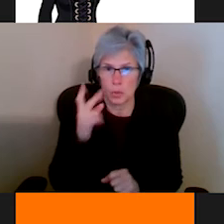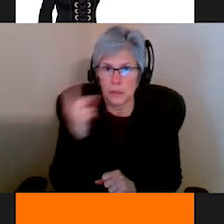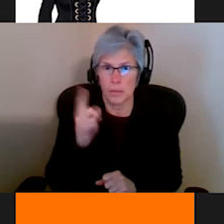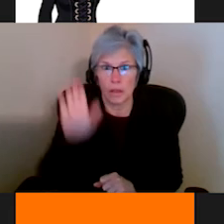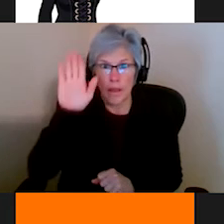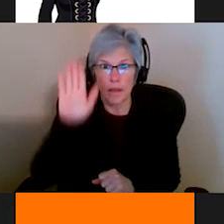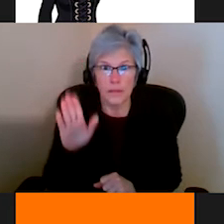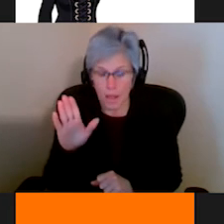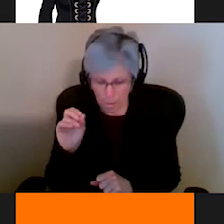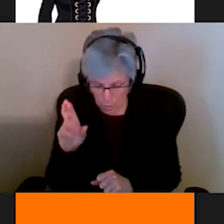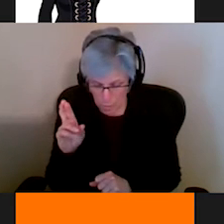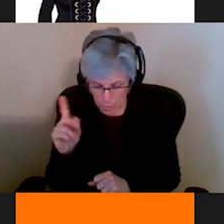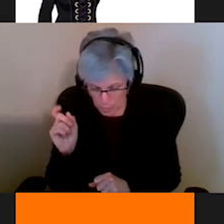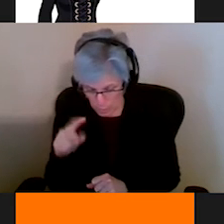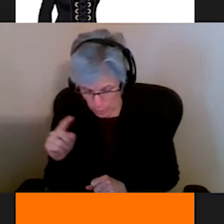because we have about